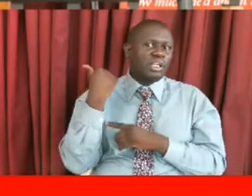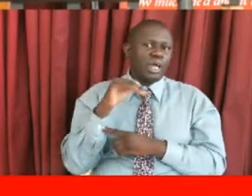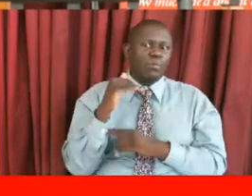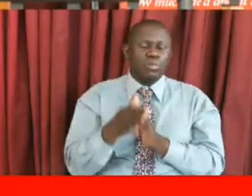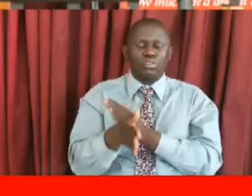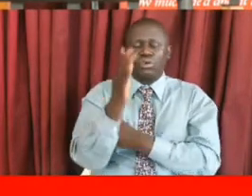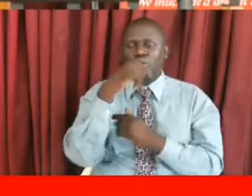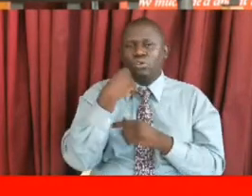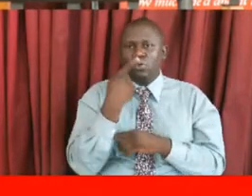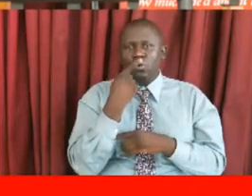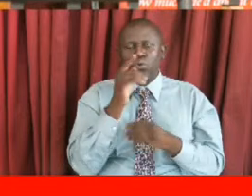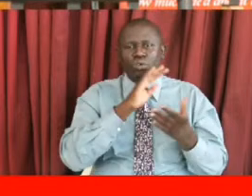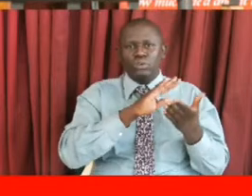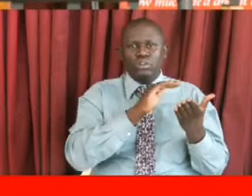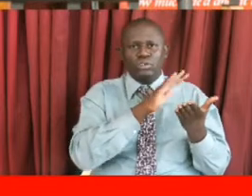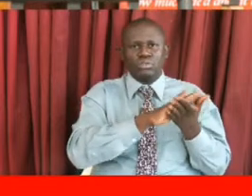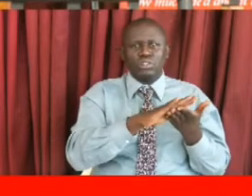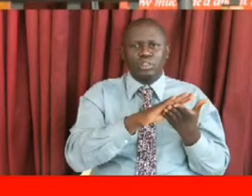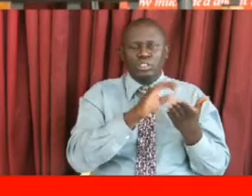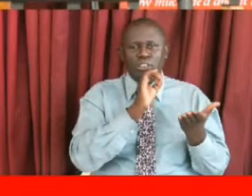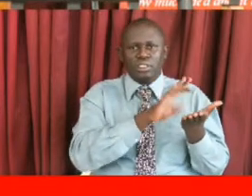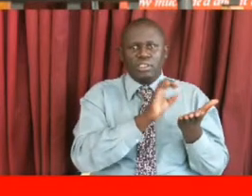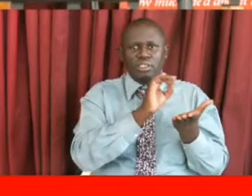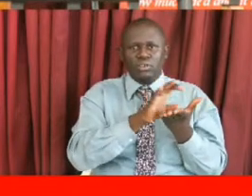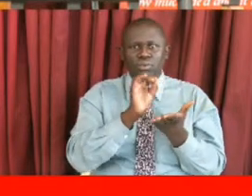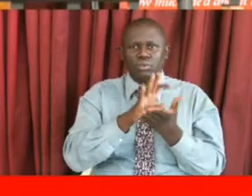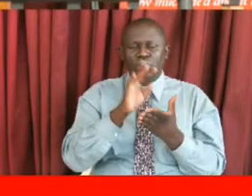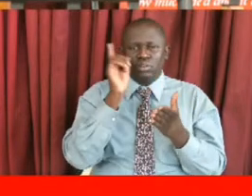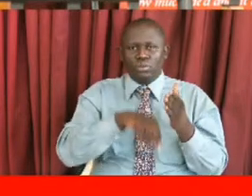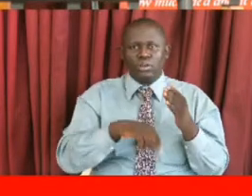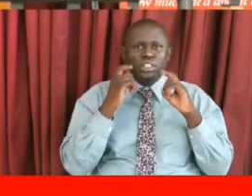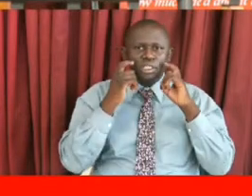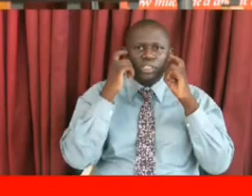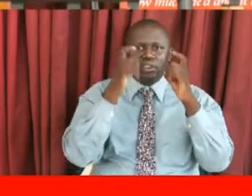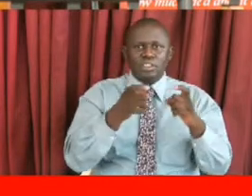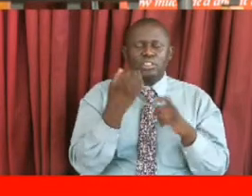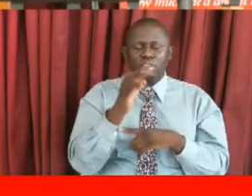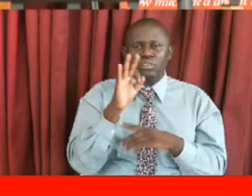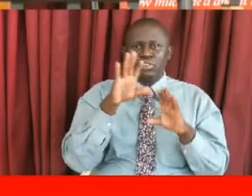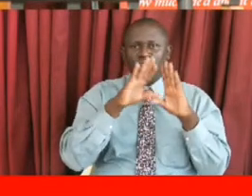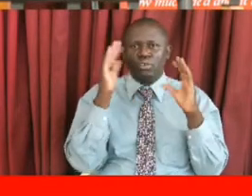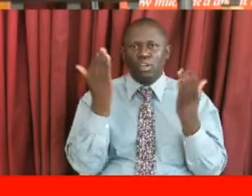then he said and my time is up